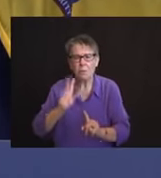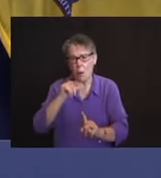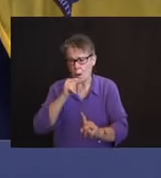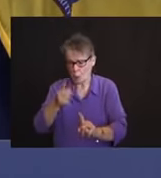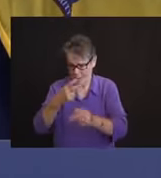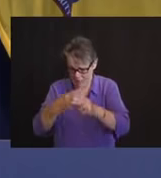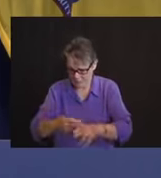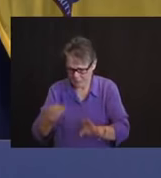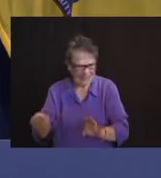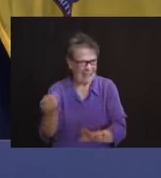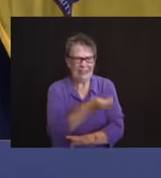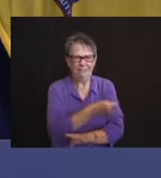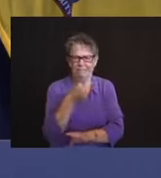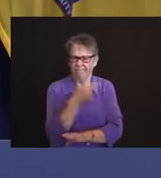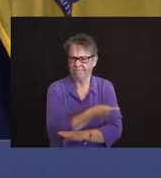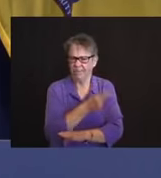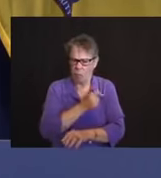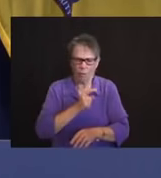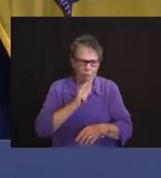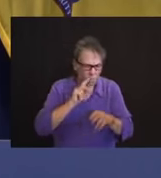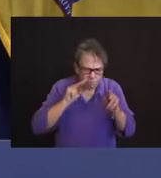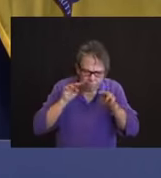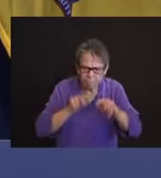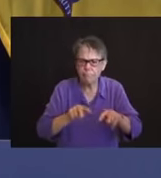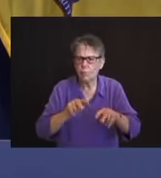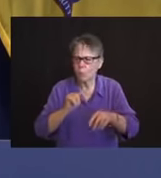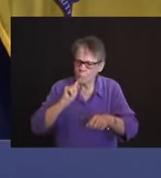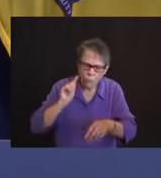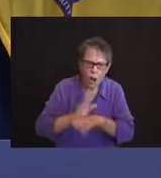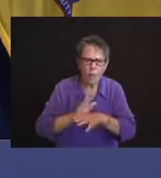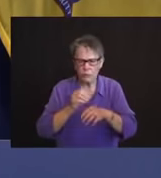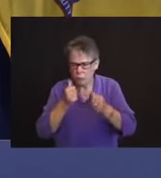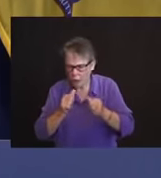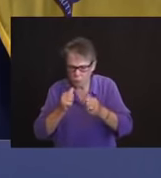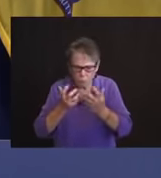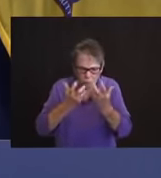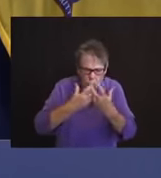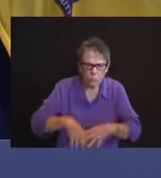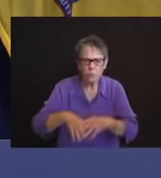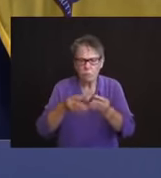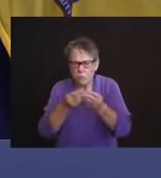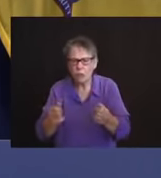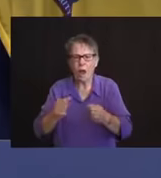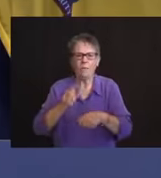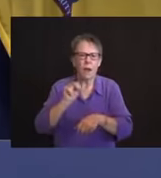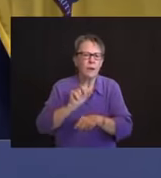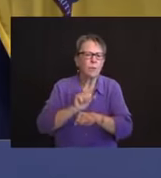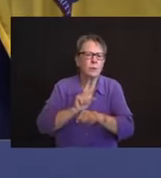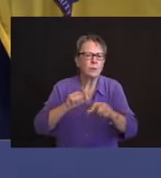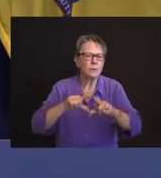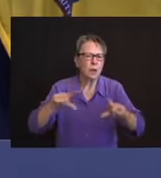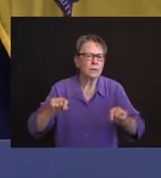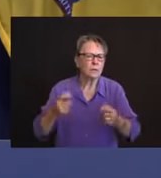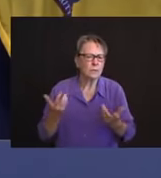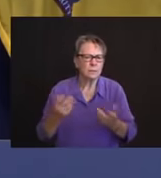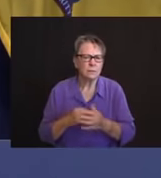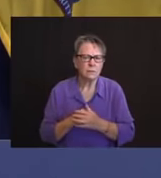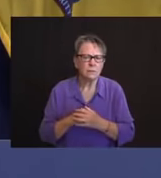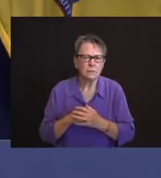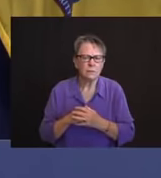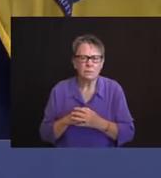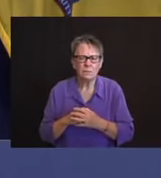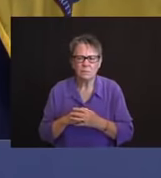I promise you, follow up on each of those. And telling, by the way, hearing you're going to get called back on September 2nd, let me just say categorically, is unacceptable.